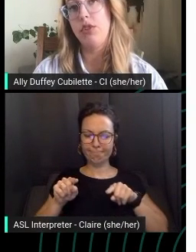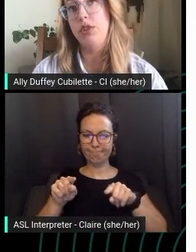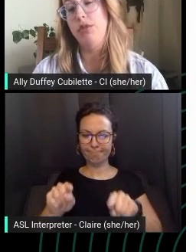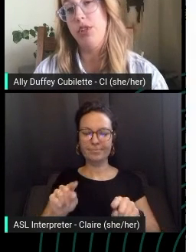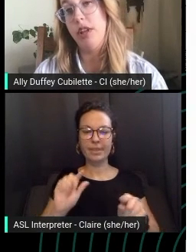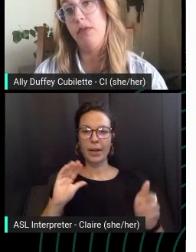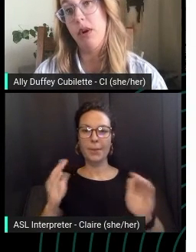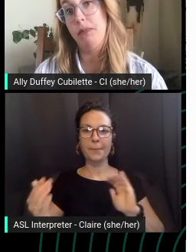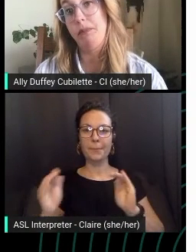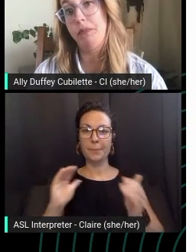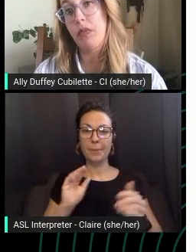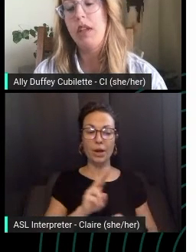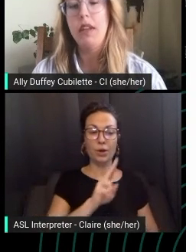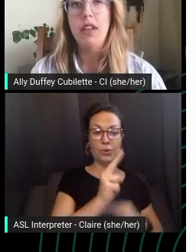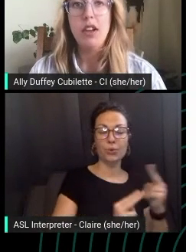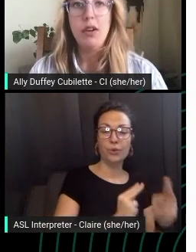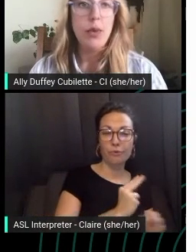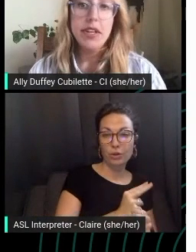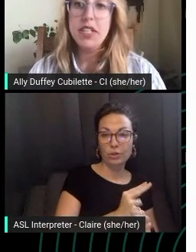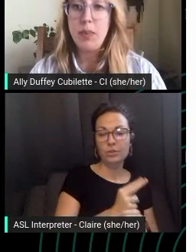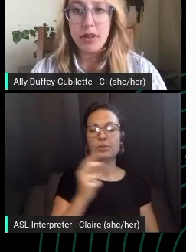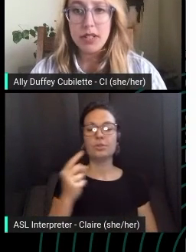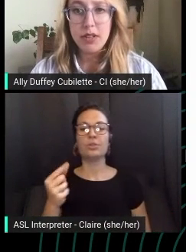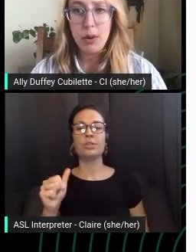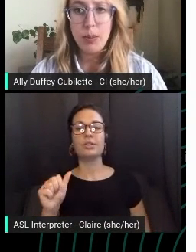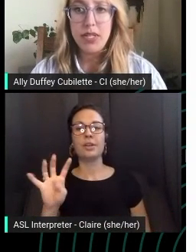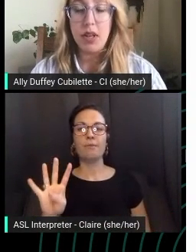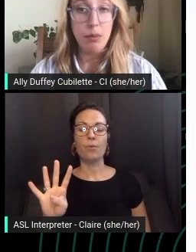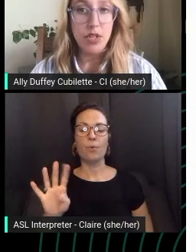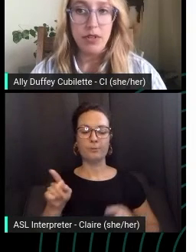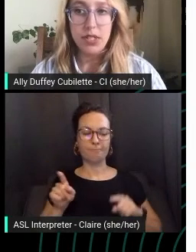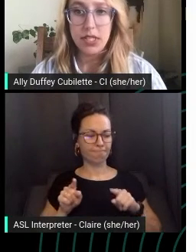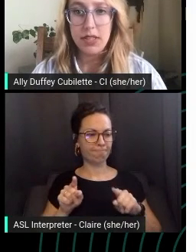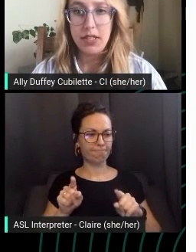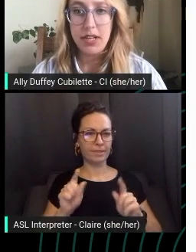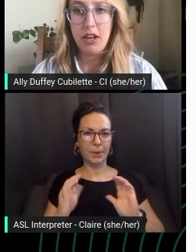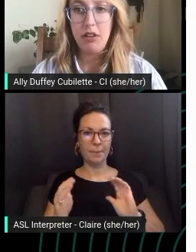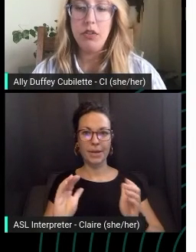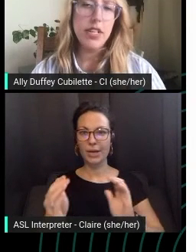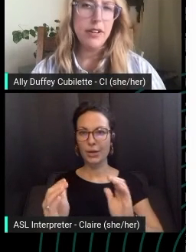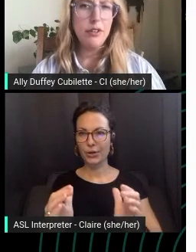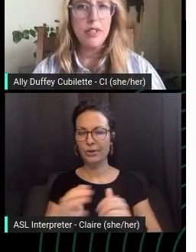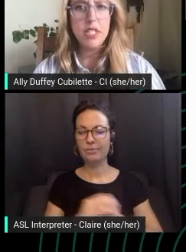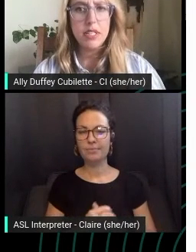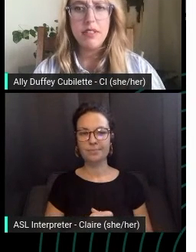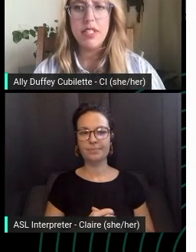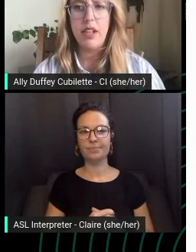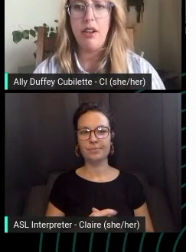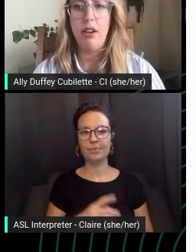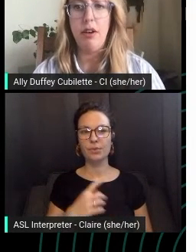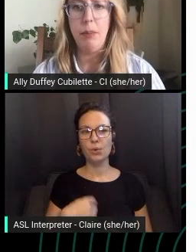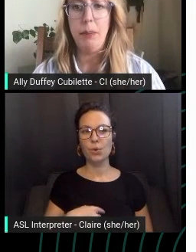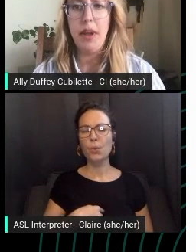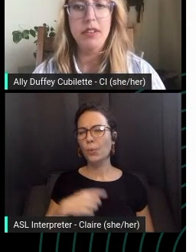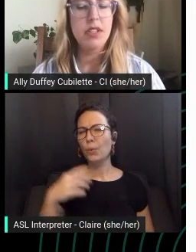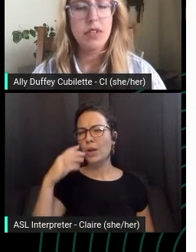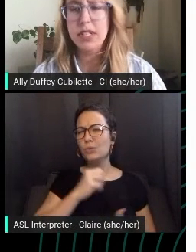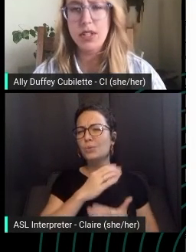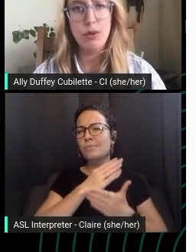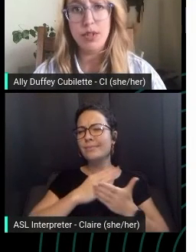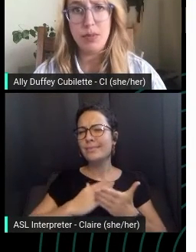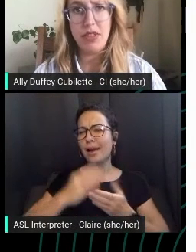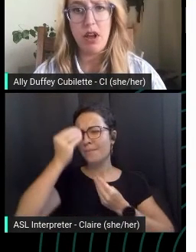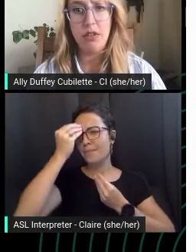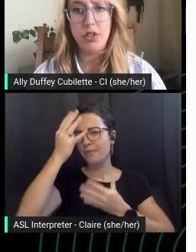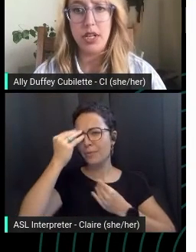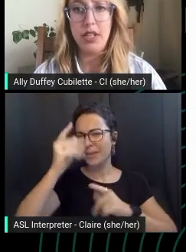Universal to GA4. We expect that there will be some differences in the data for technical reasons and differences